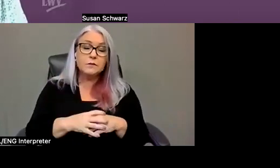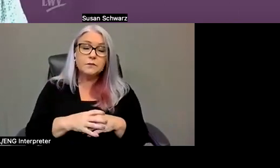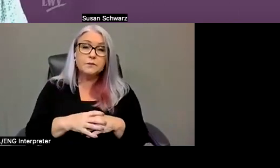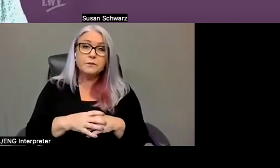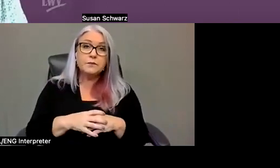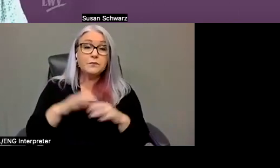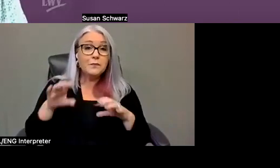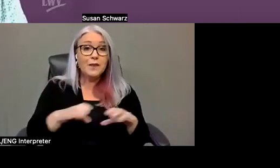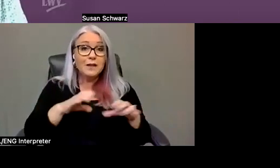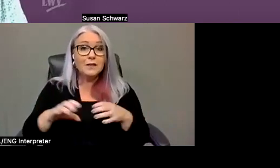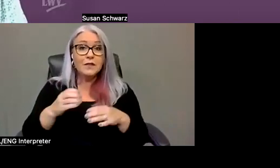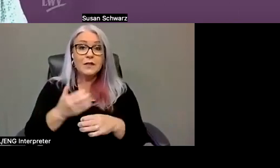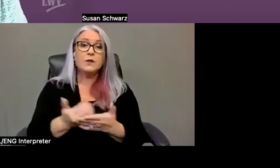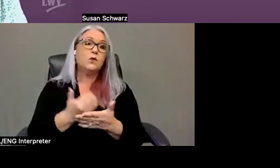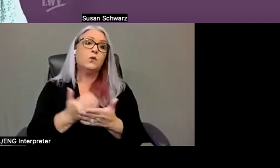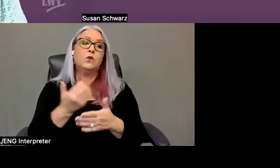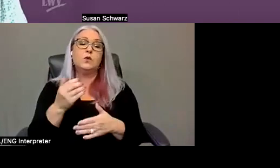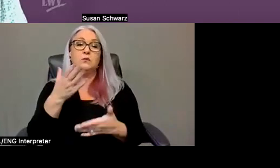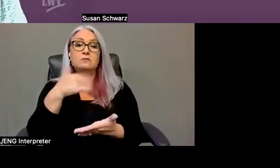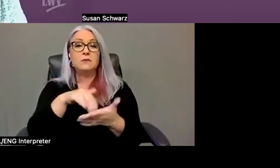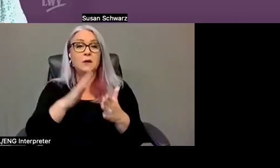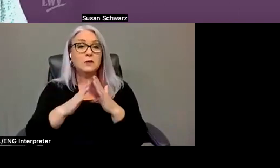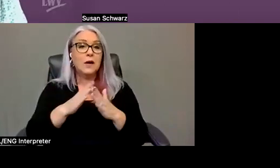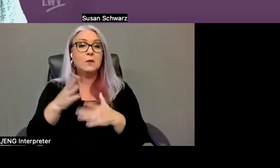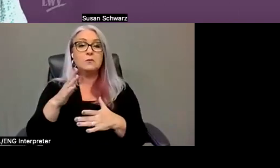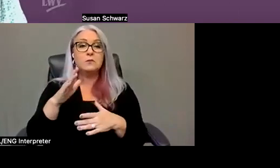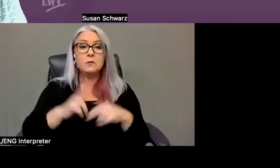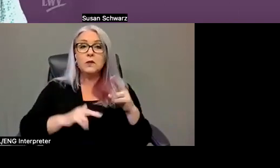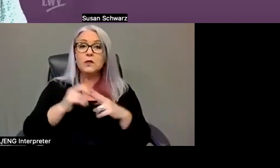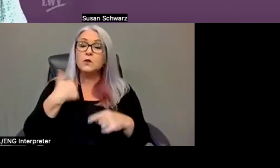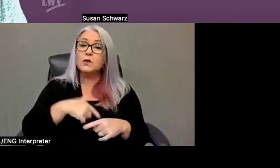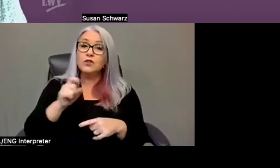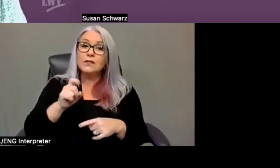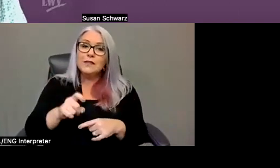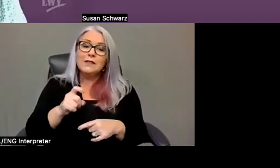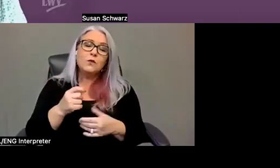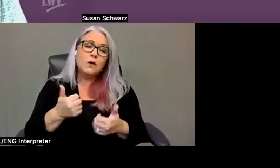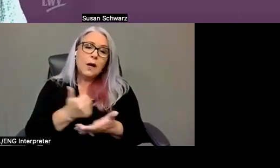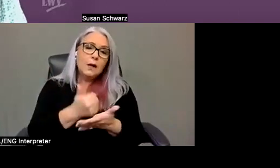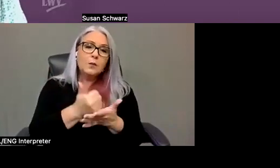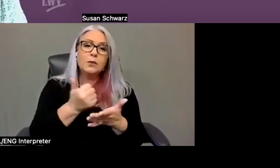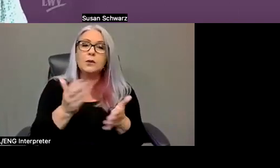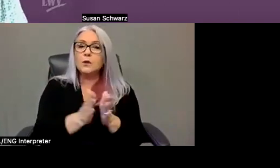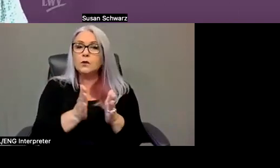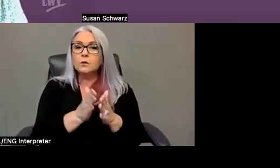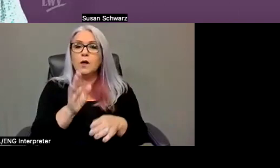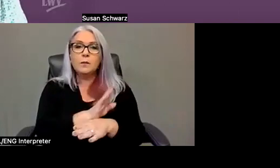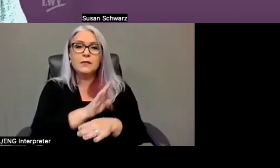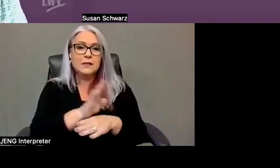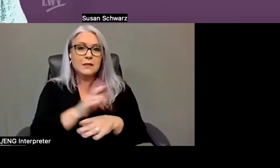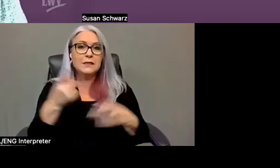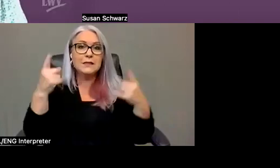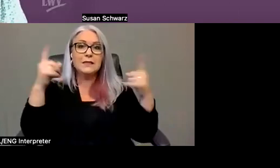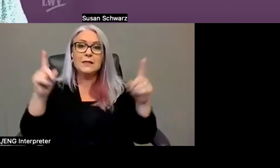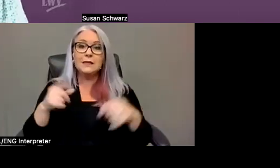activity in the downtown buildings, and we just need to help the businesses succeed. Can I rebut that?